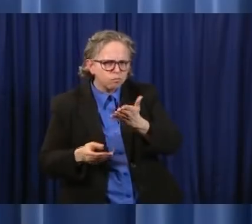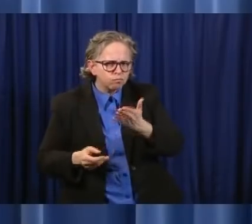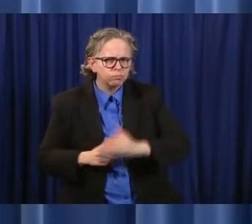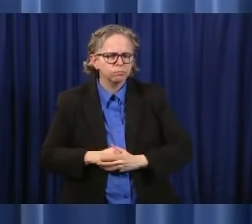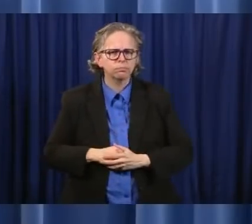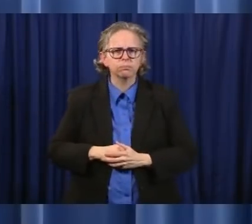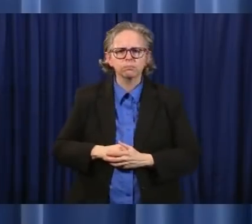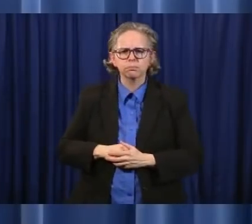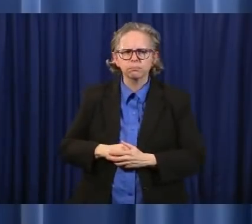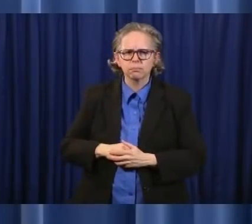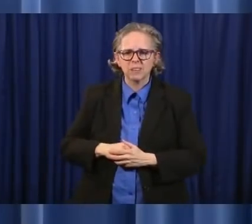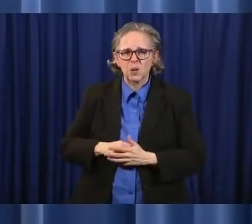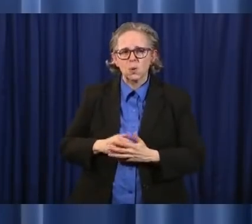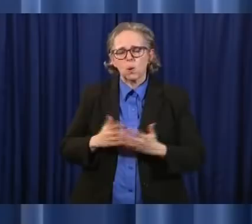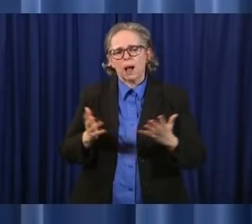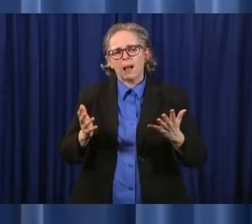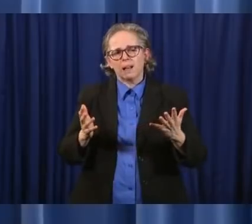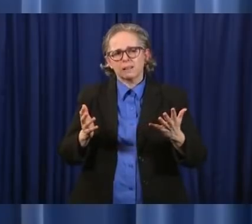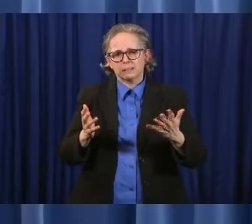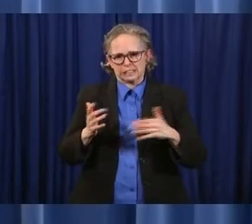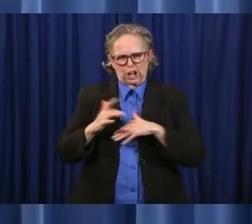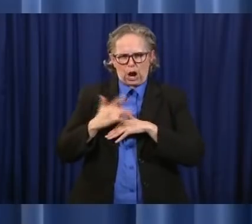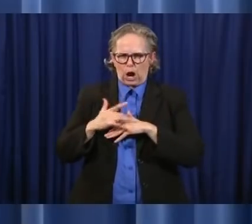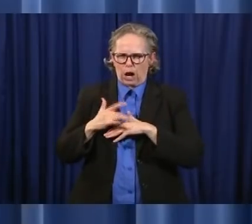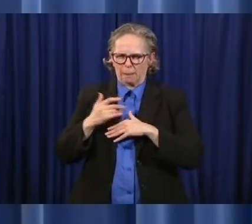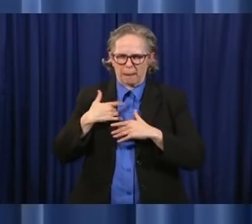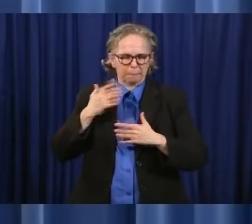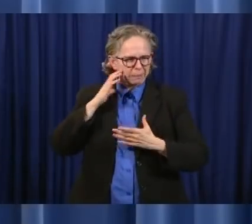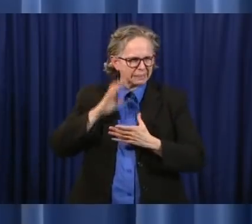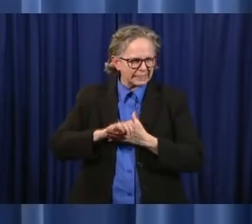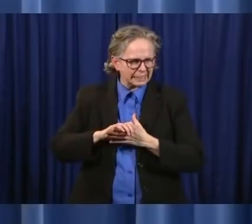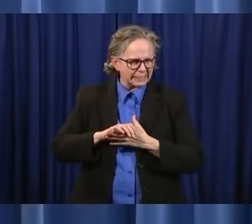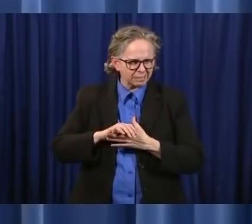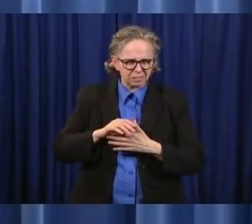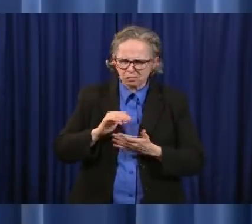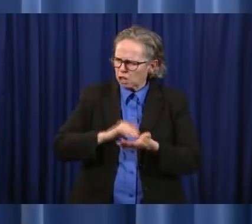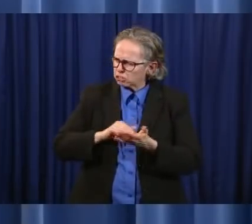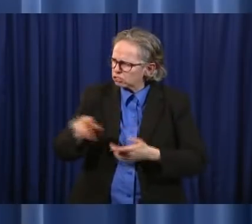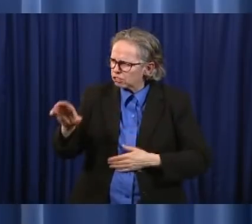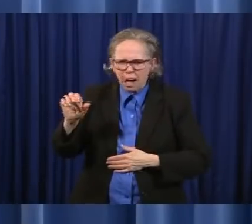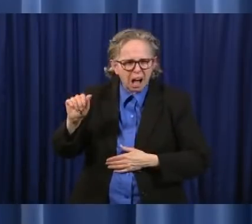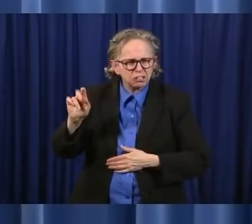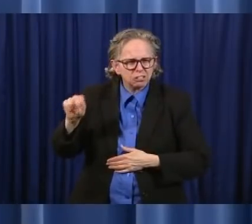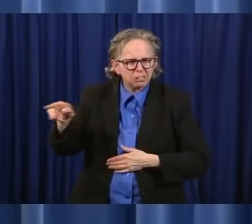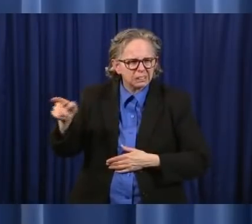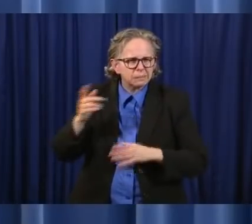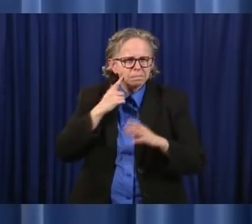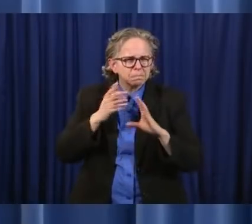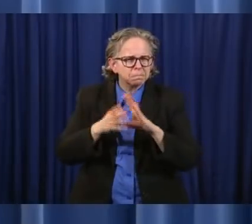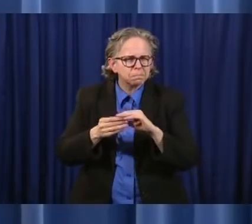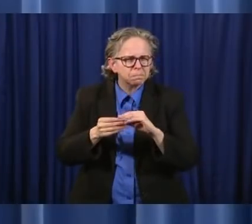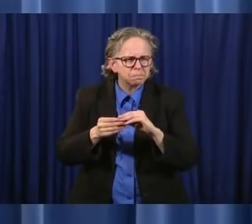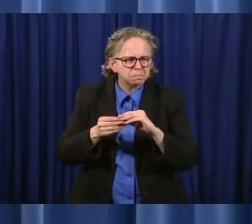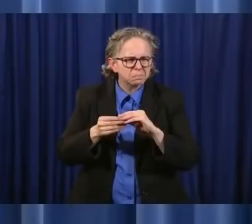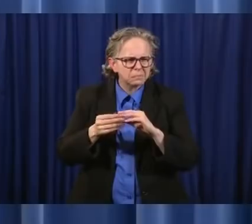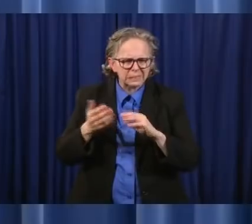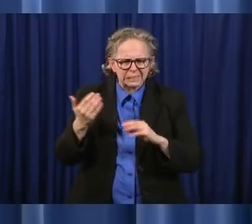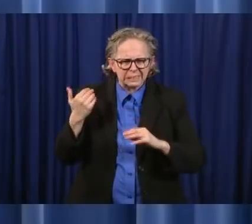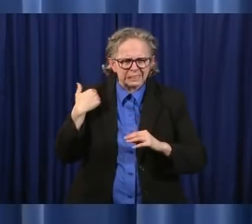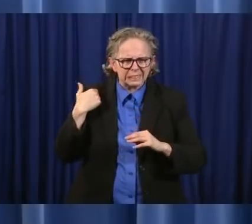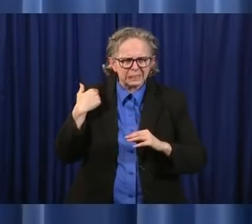We're early on. I believe that Dr. Acton said the last survey we took, there was